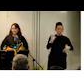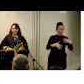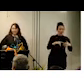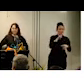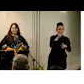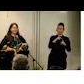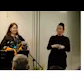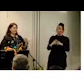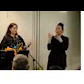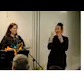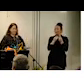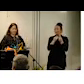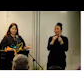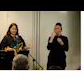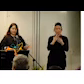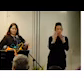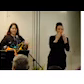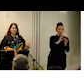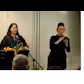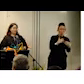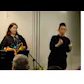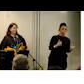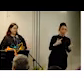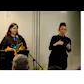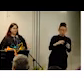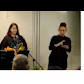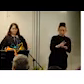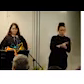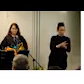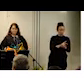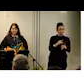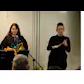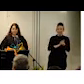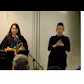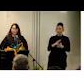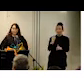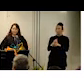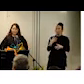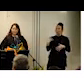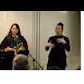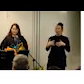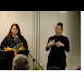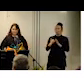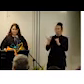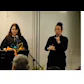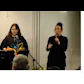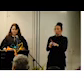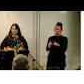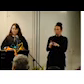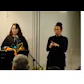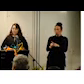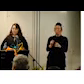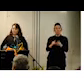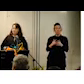to sleep. And when someone isn't sleeping very well, pain often feels more intense. And they also contribute to